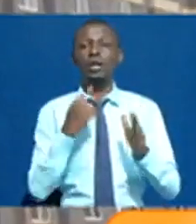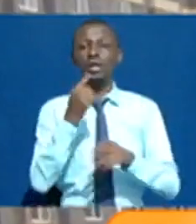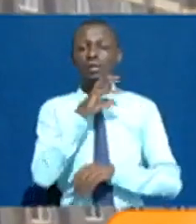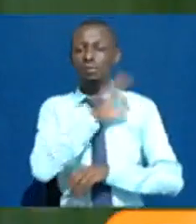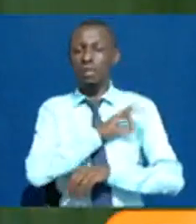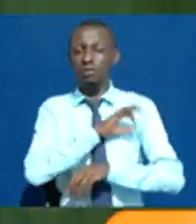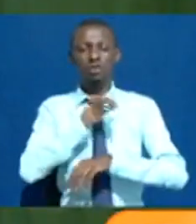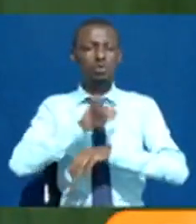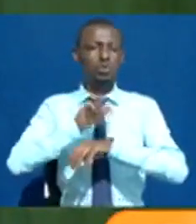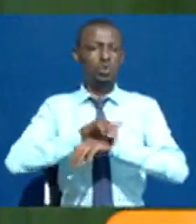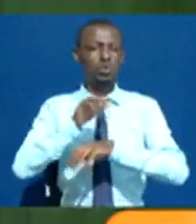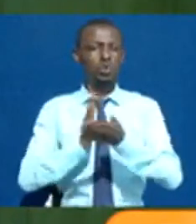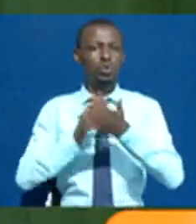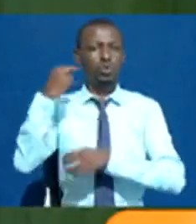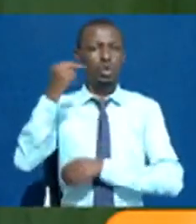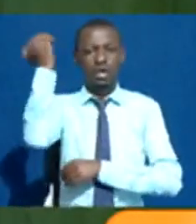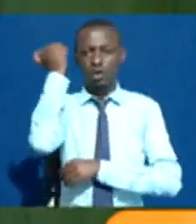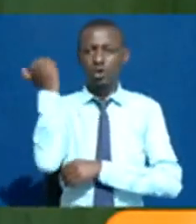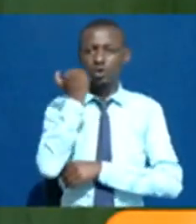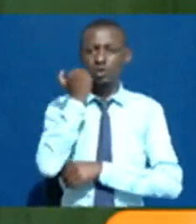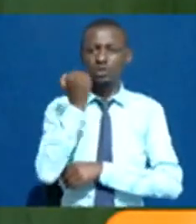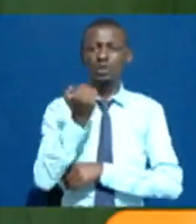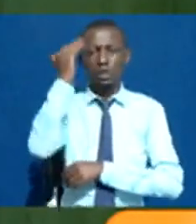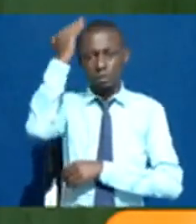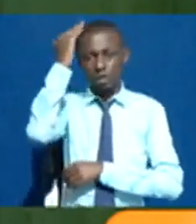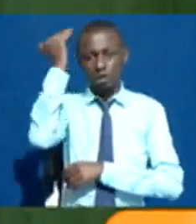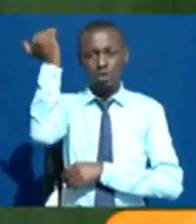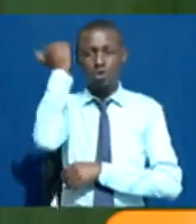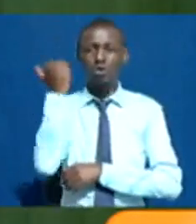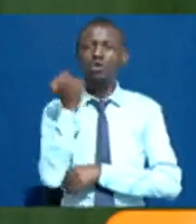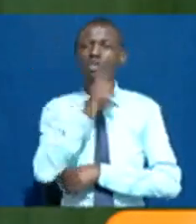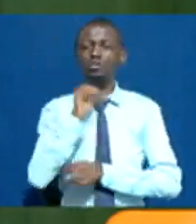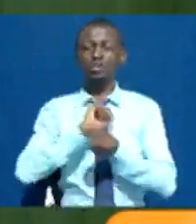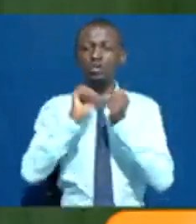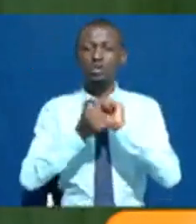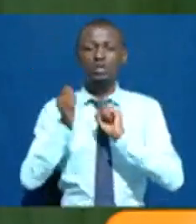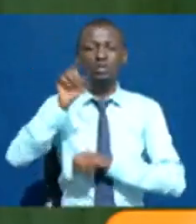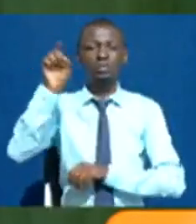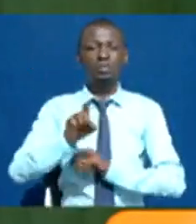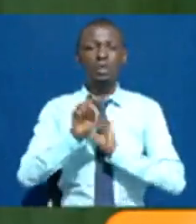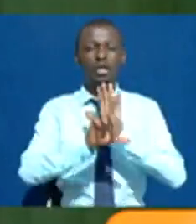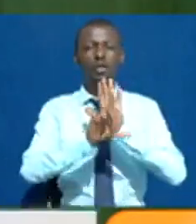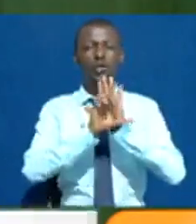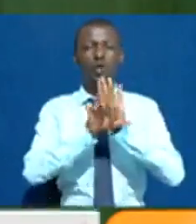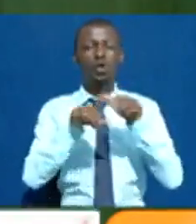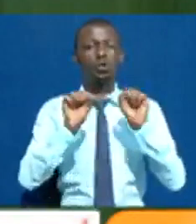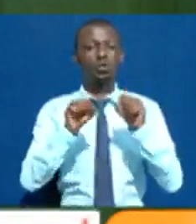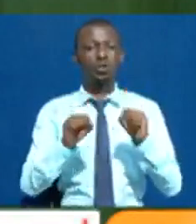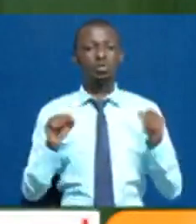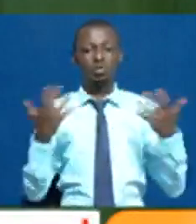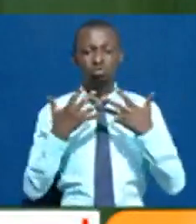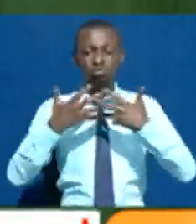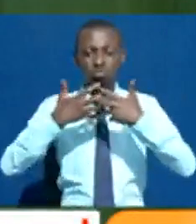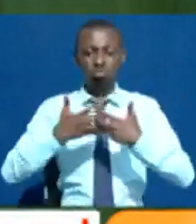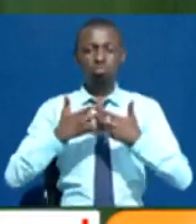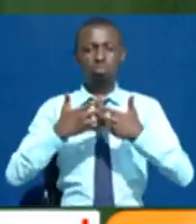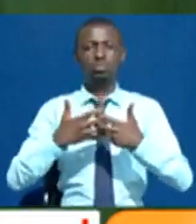High Court. I know the court have said we should go and readjust the law to make it